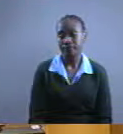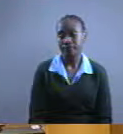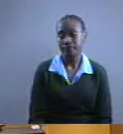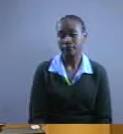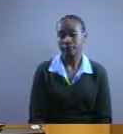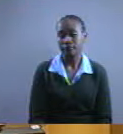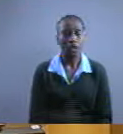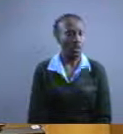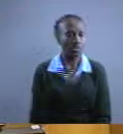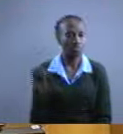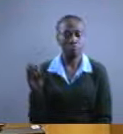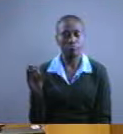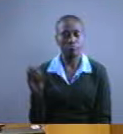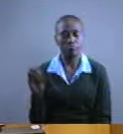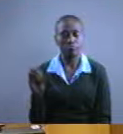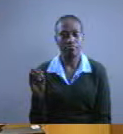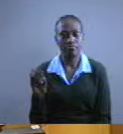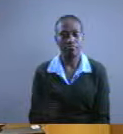No.